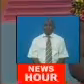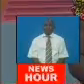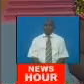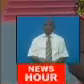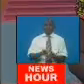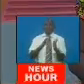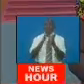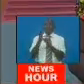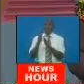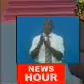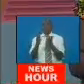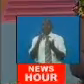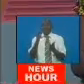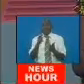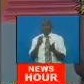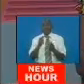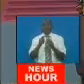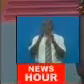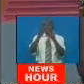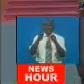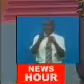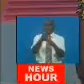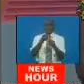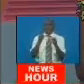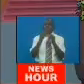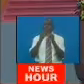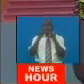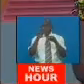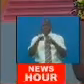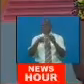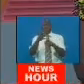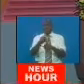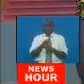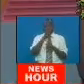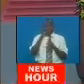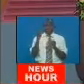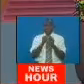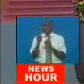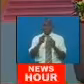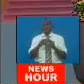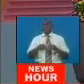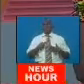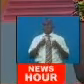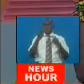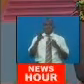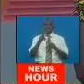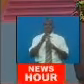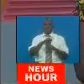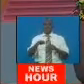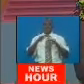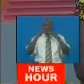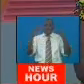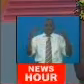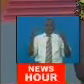The good book tells us that it is more blessed to give than to receive, and it gladdens many hearts to see a broad smile of